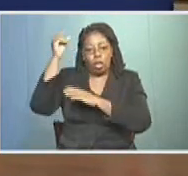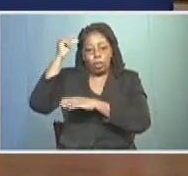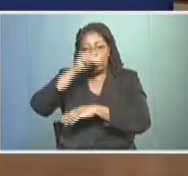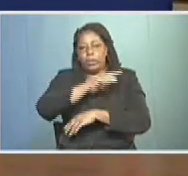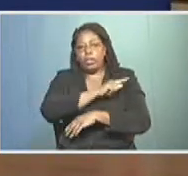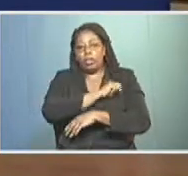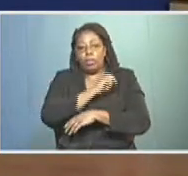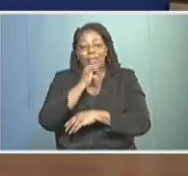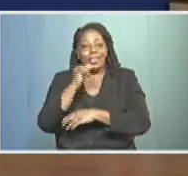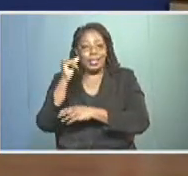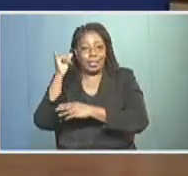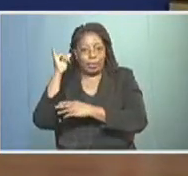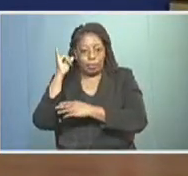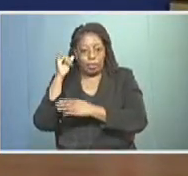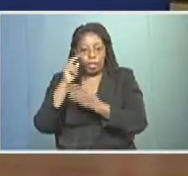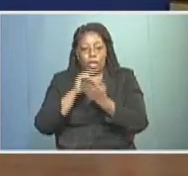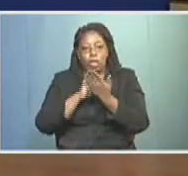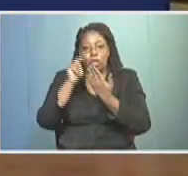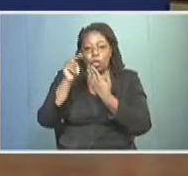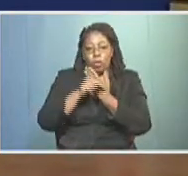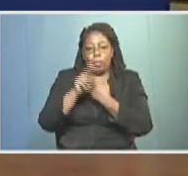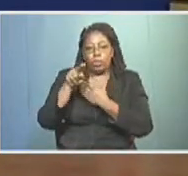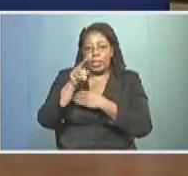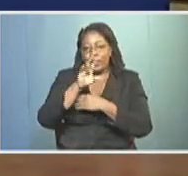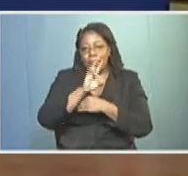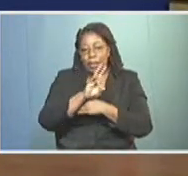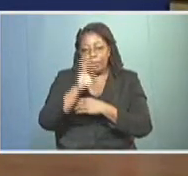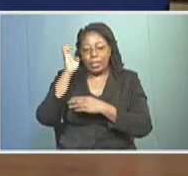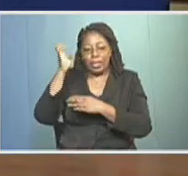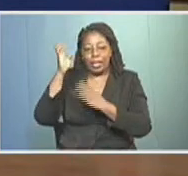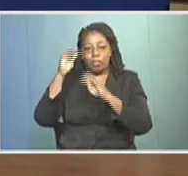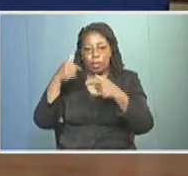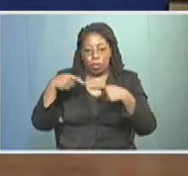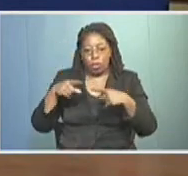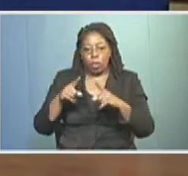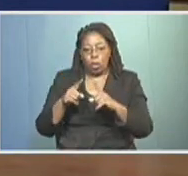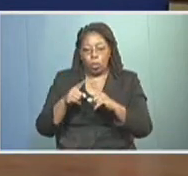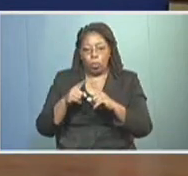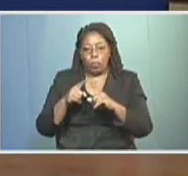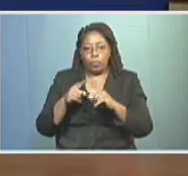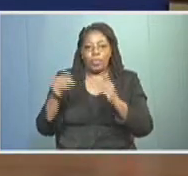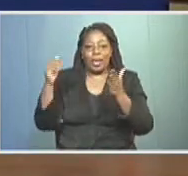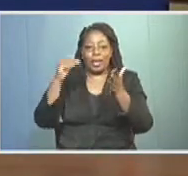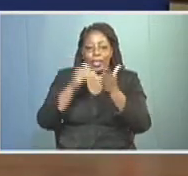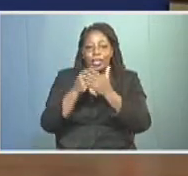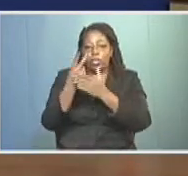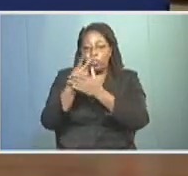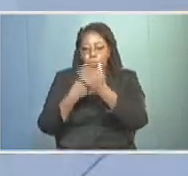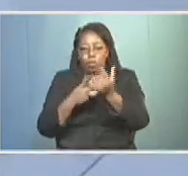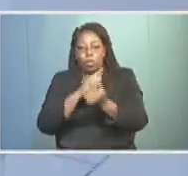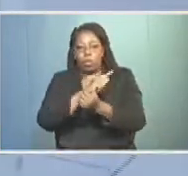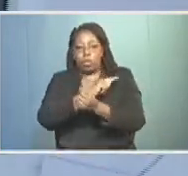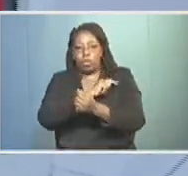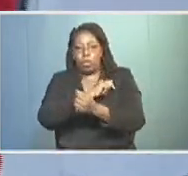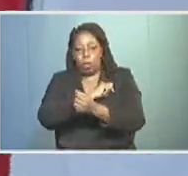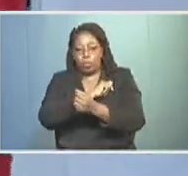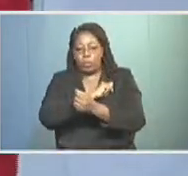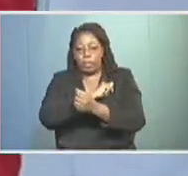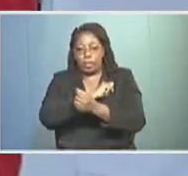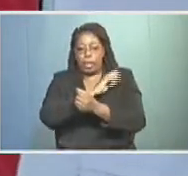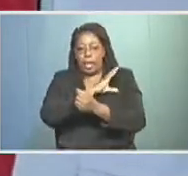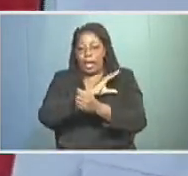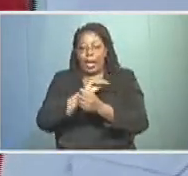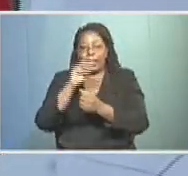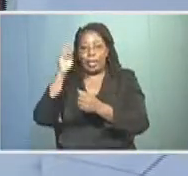Thompson yesterday. On November 27th, Lewis is expected to go head-to-head against both Thompson and Marco City MP